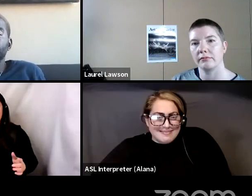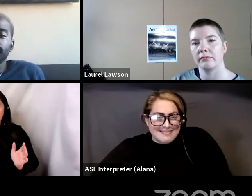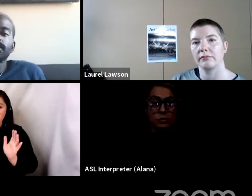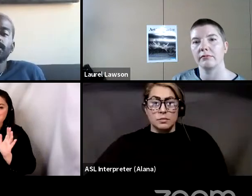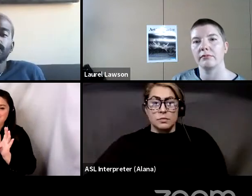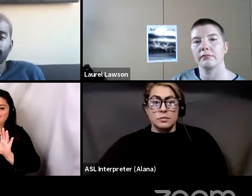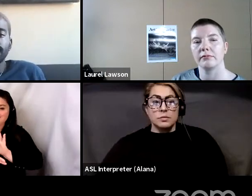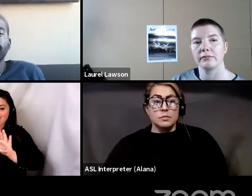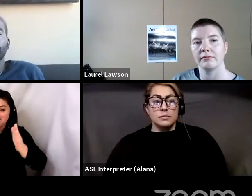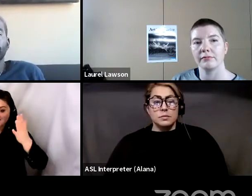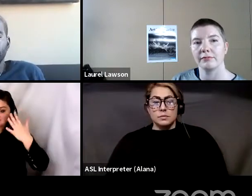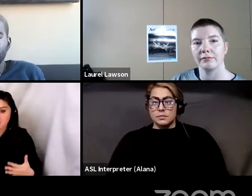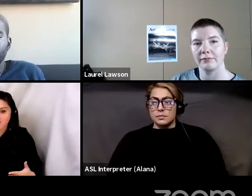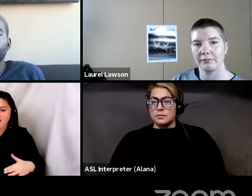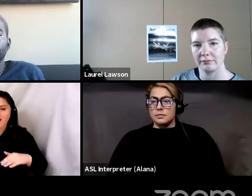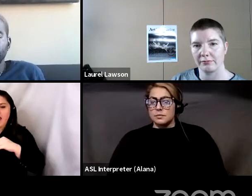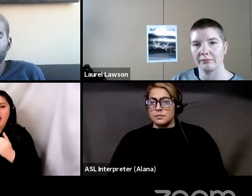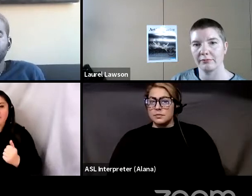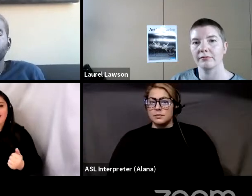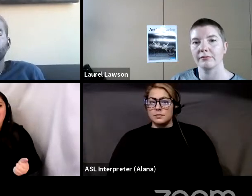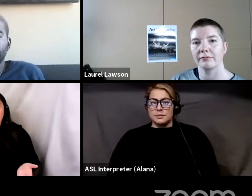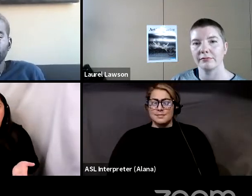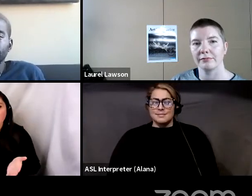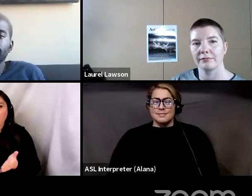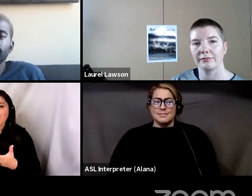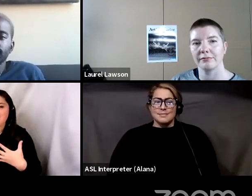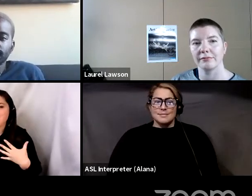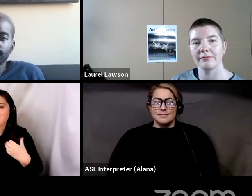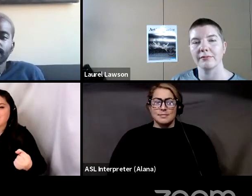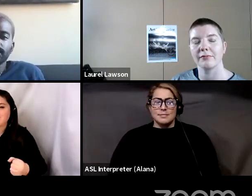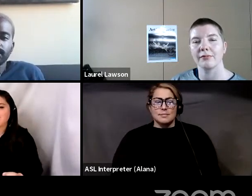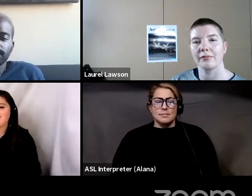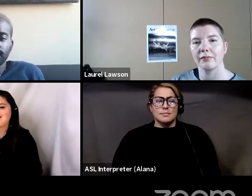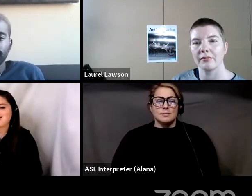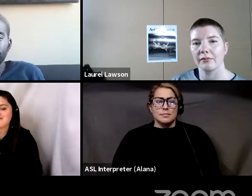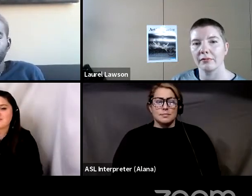as well. So yeah,